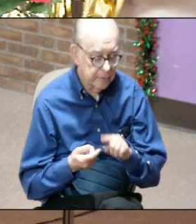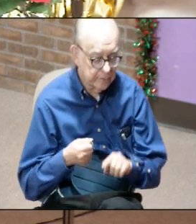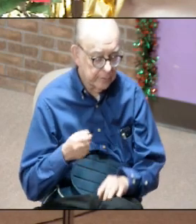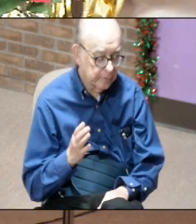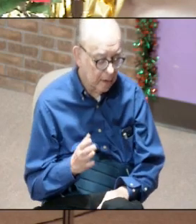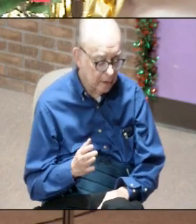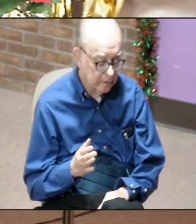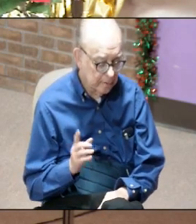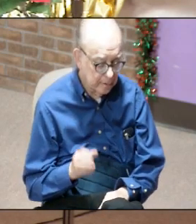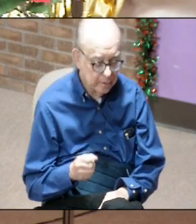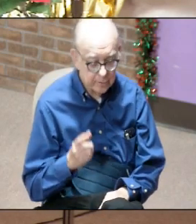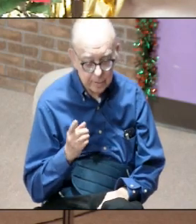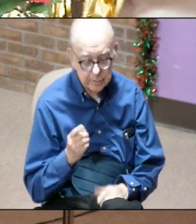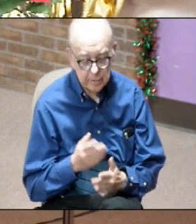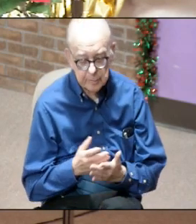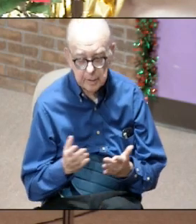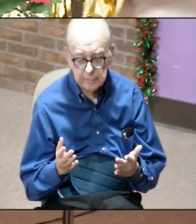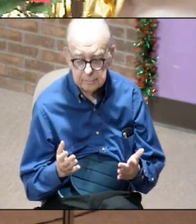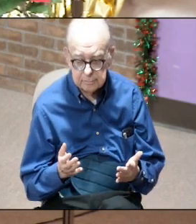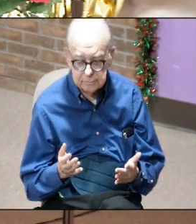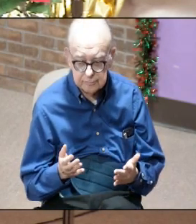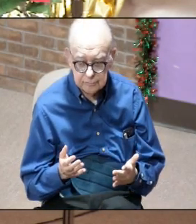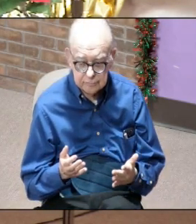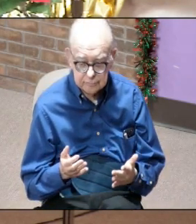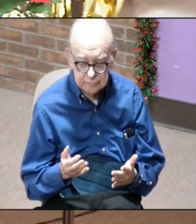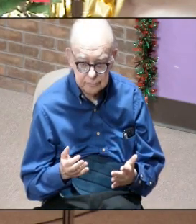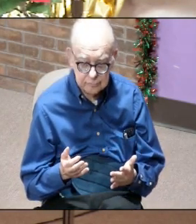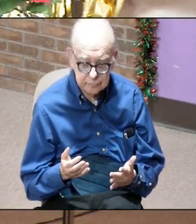You need to understand something.